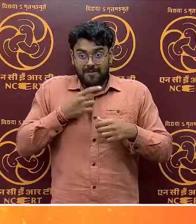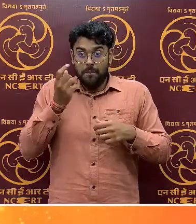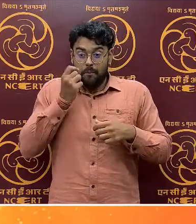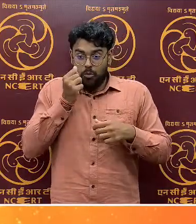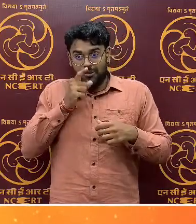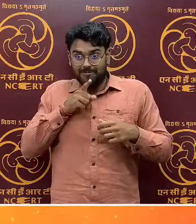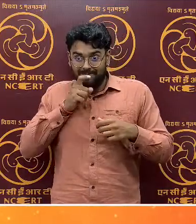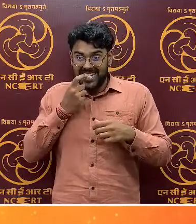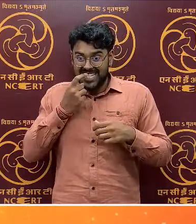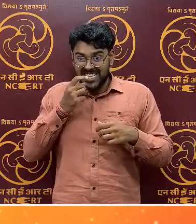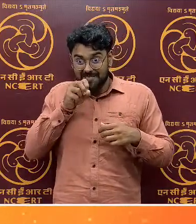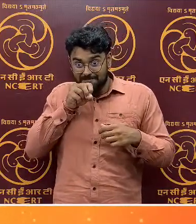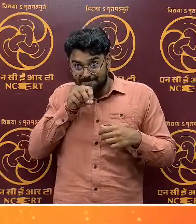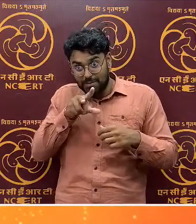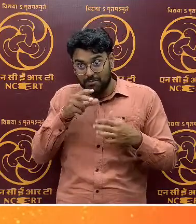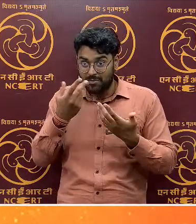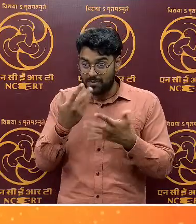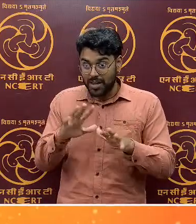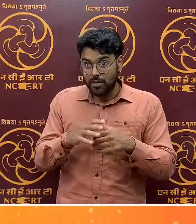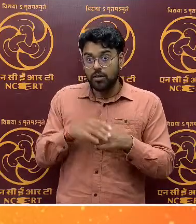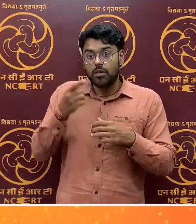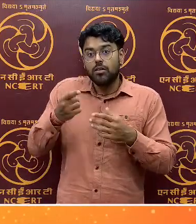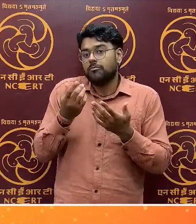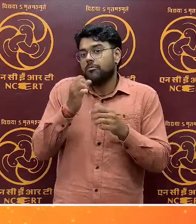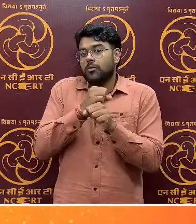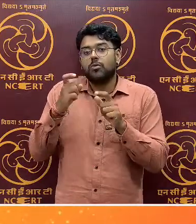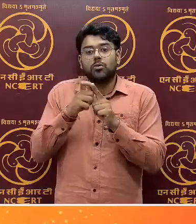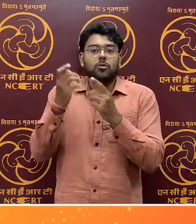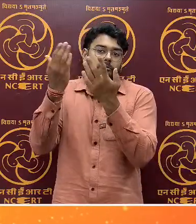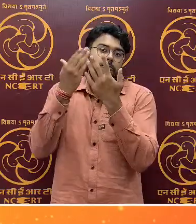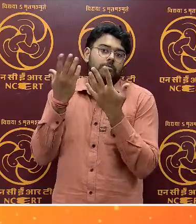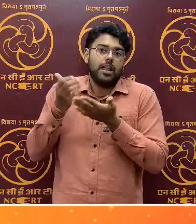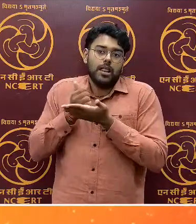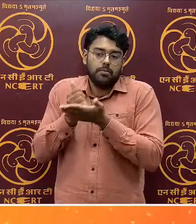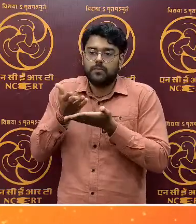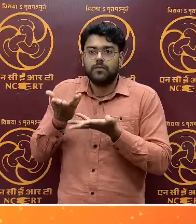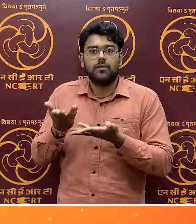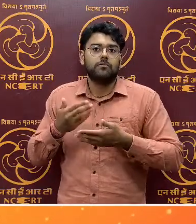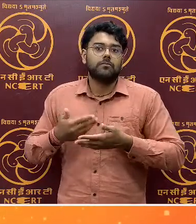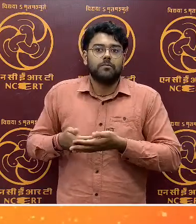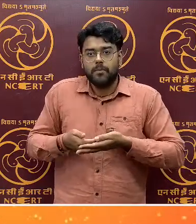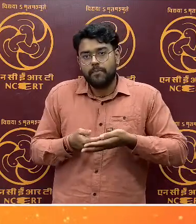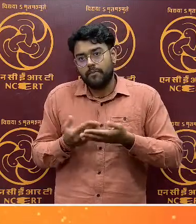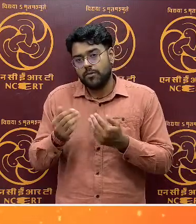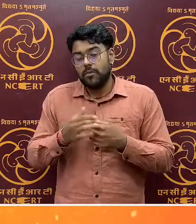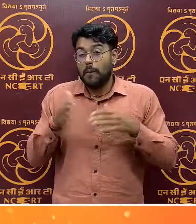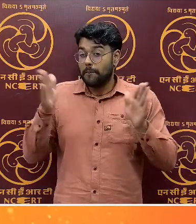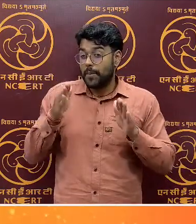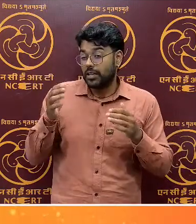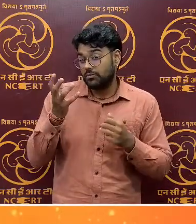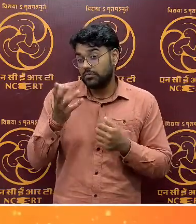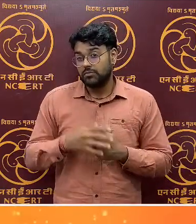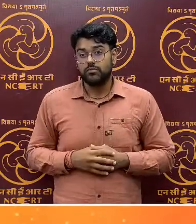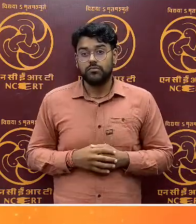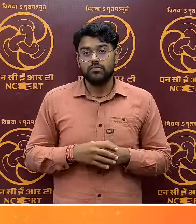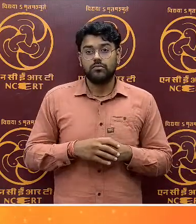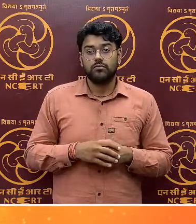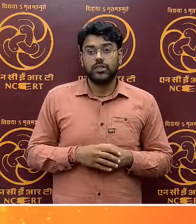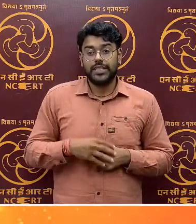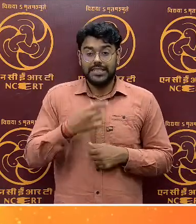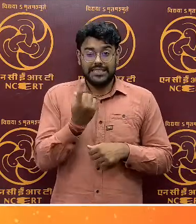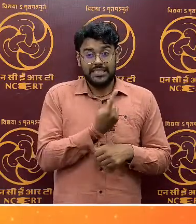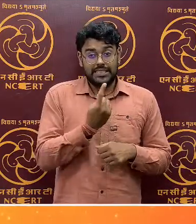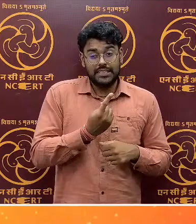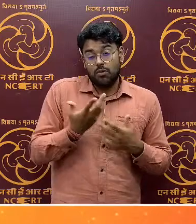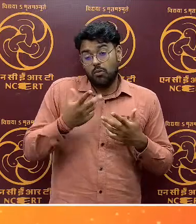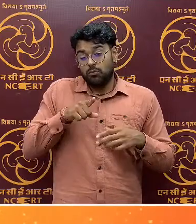sperms, okay, and it is by God's grace they are getting fertilized. That's right. That is one of the reasons why the individuals or